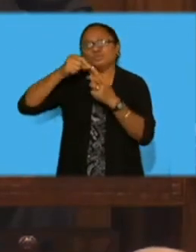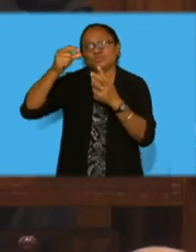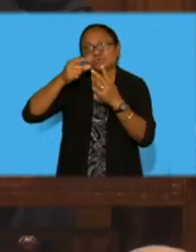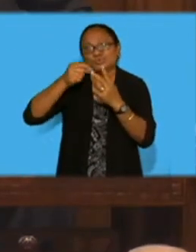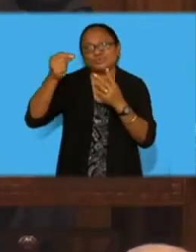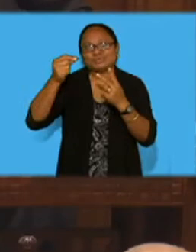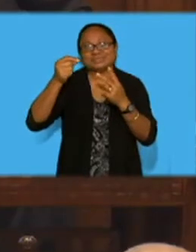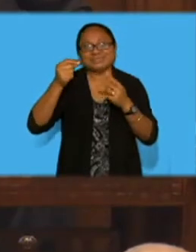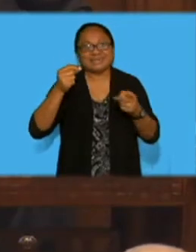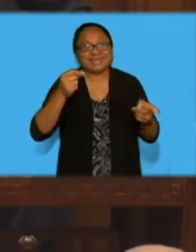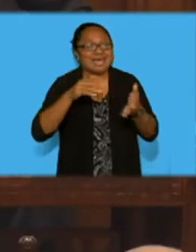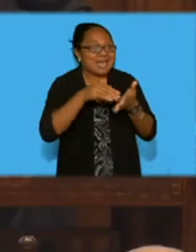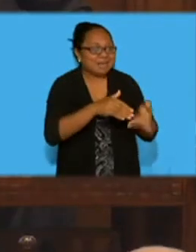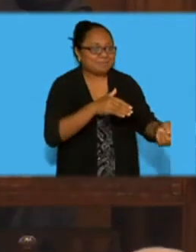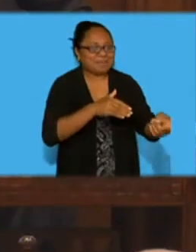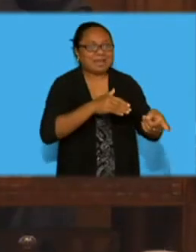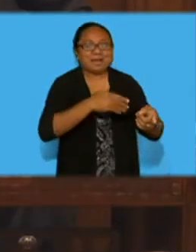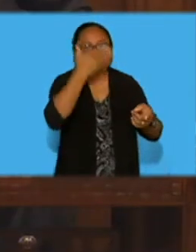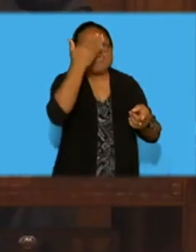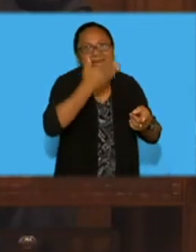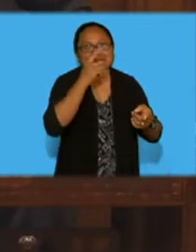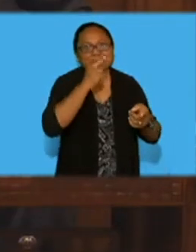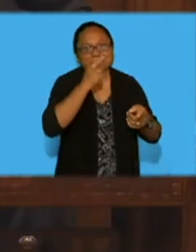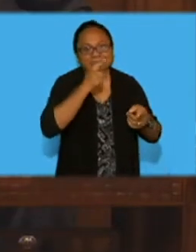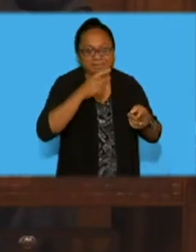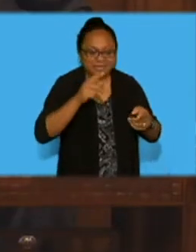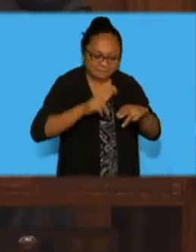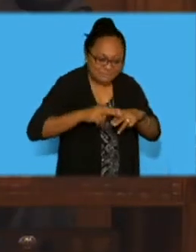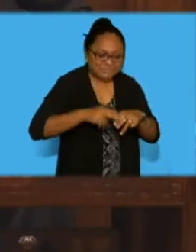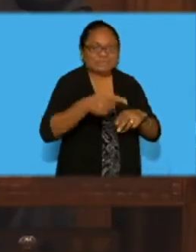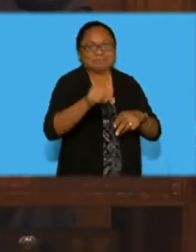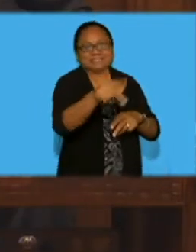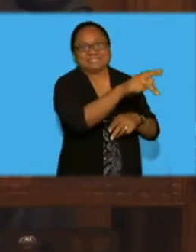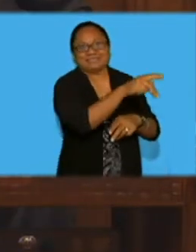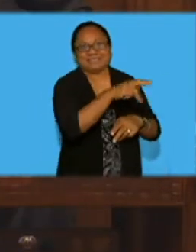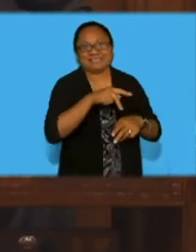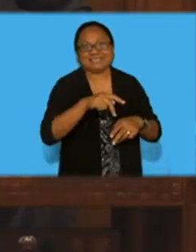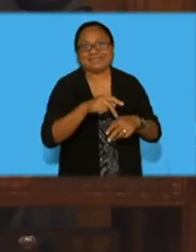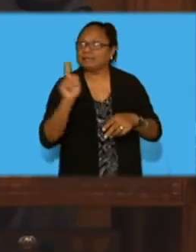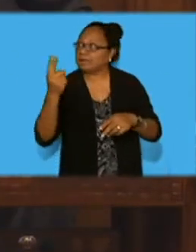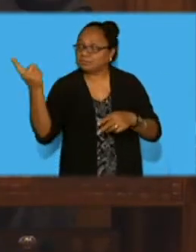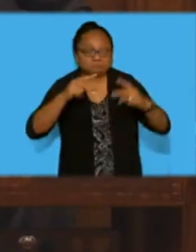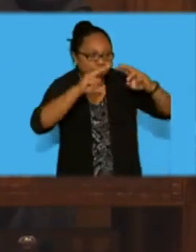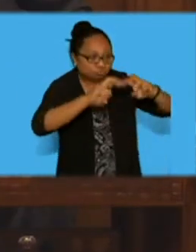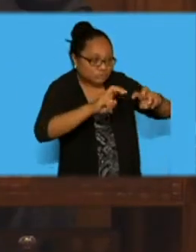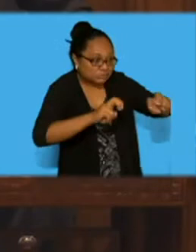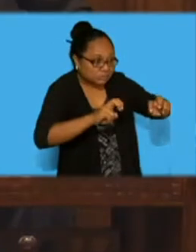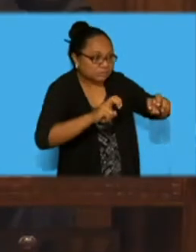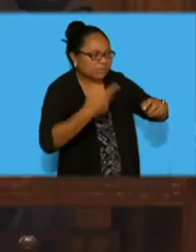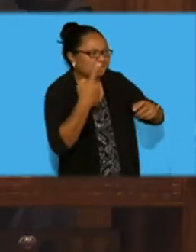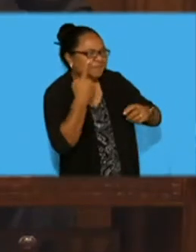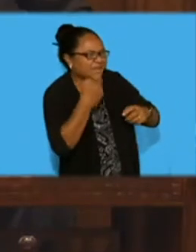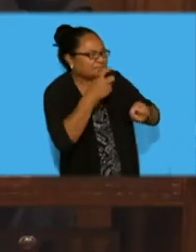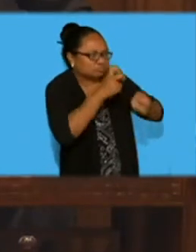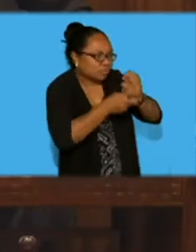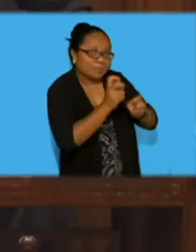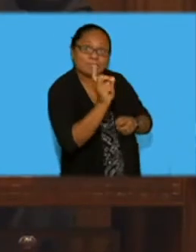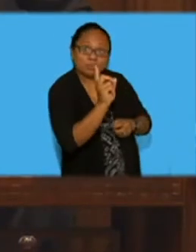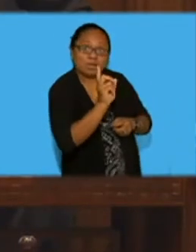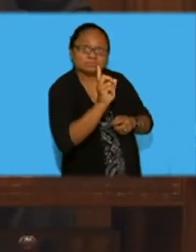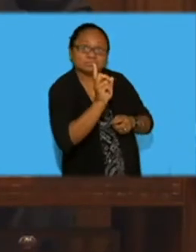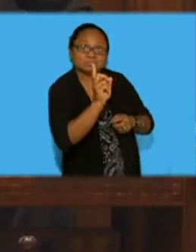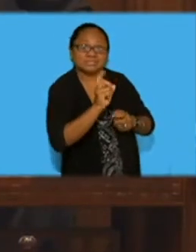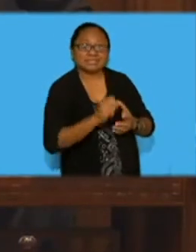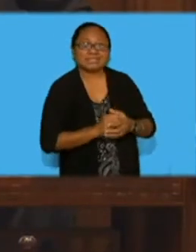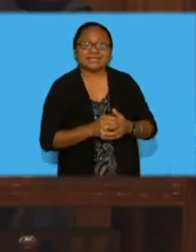by examining the literacy, Braille literacy in the entire Pacific, Madam Speaker, and then finding out what the gap was, and Madam Speaker,